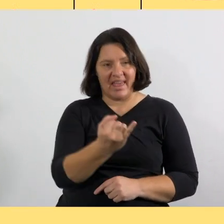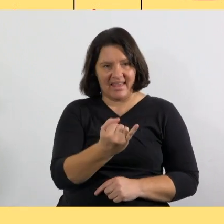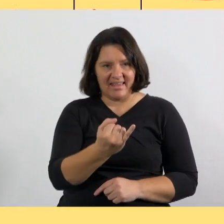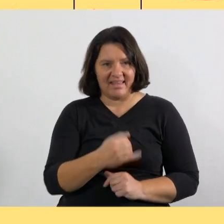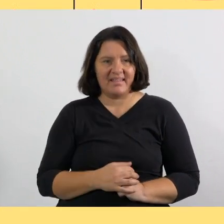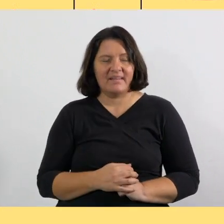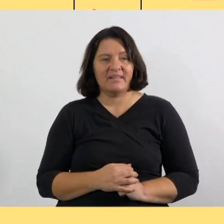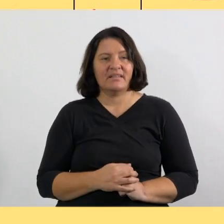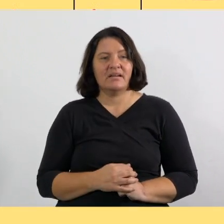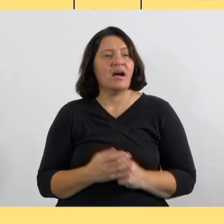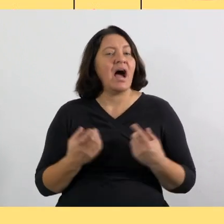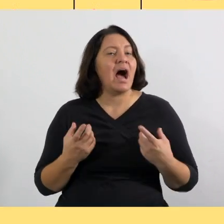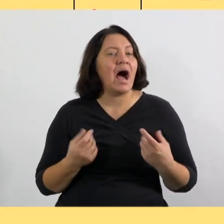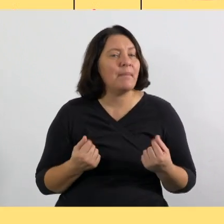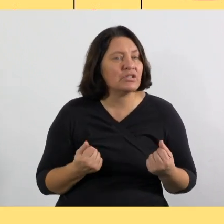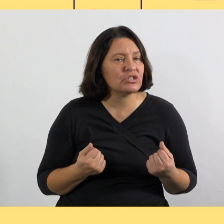much are we talking about?